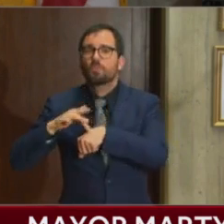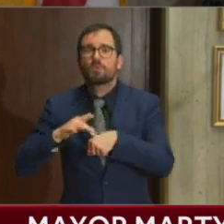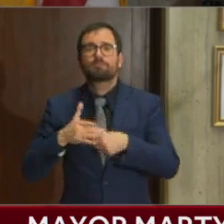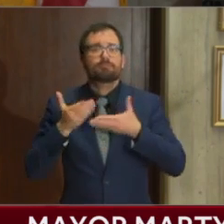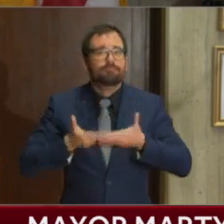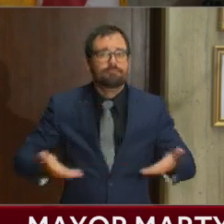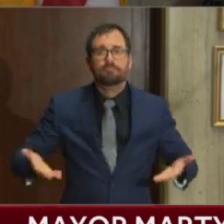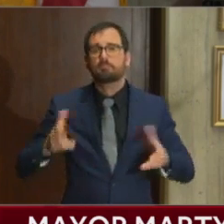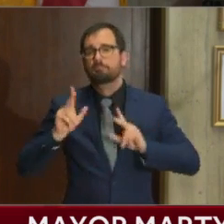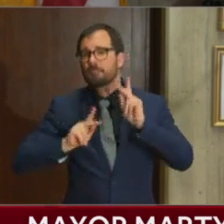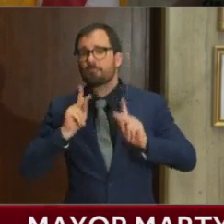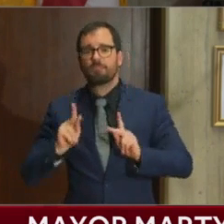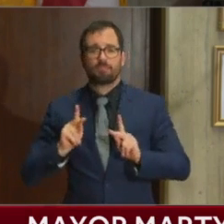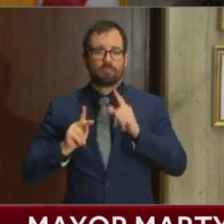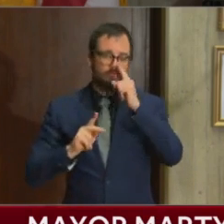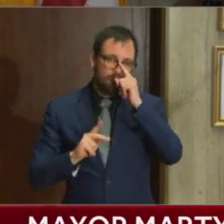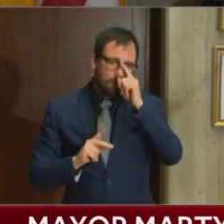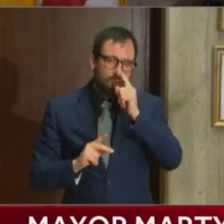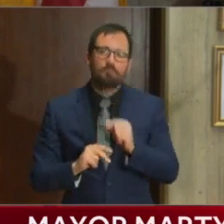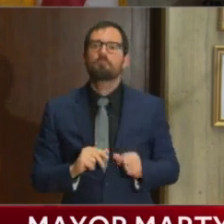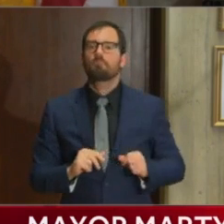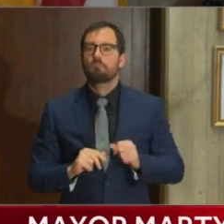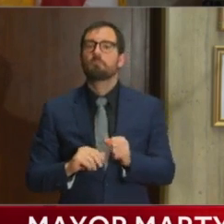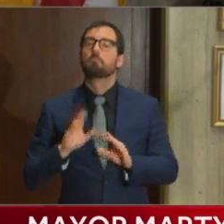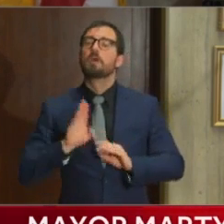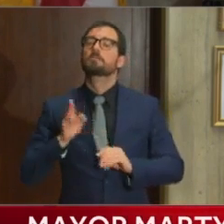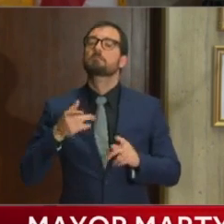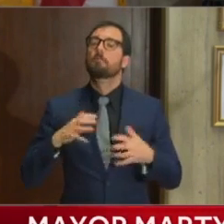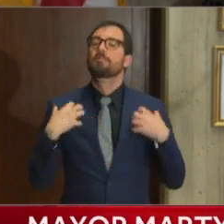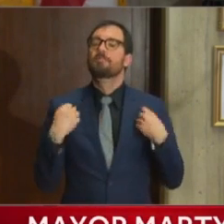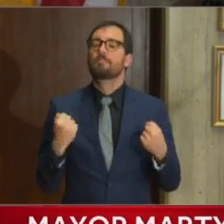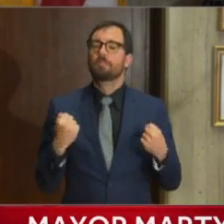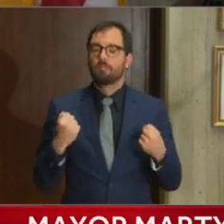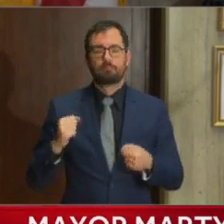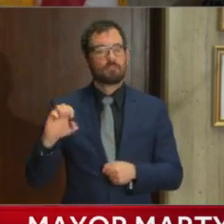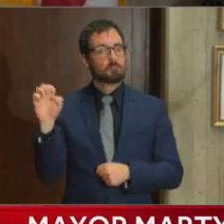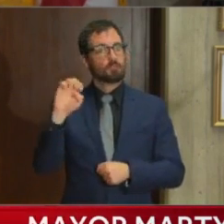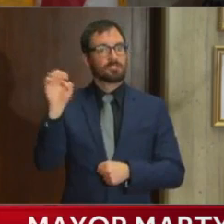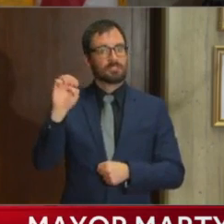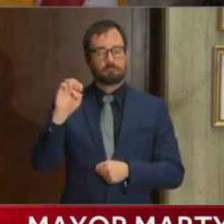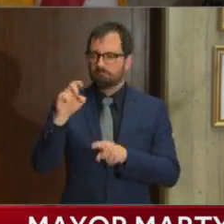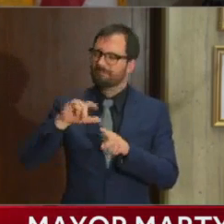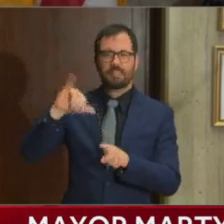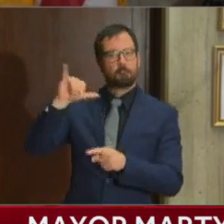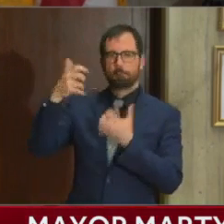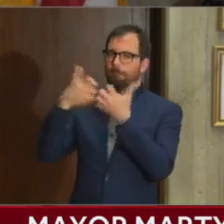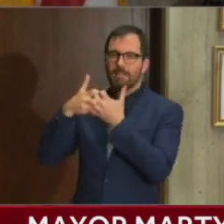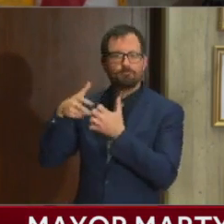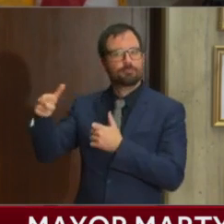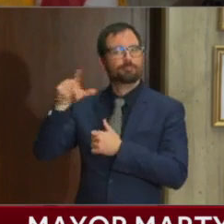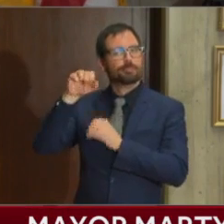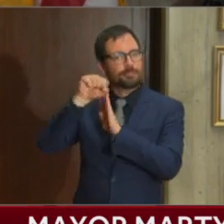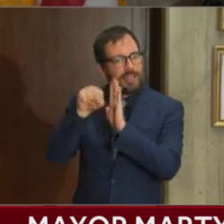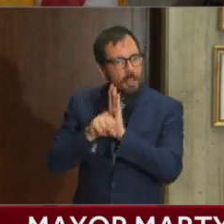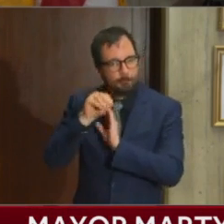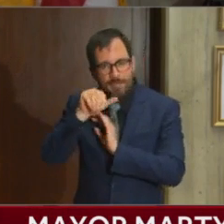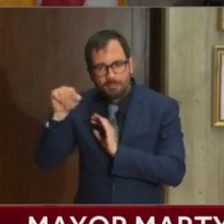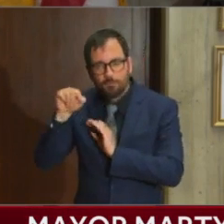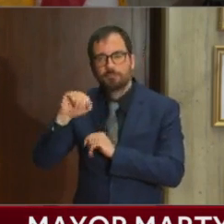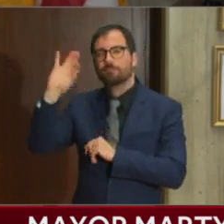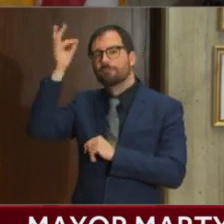similar declarations by the federal and state governments. To keep you informed and supported, we've created a webpage,